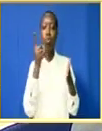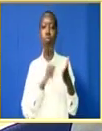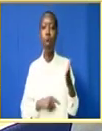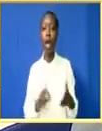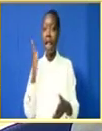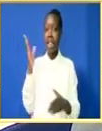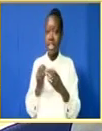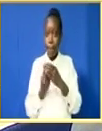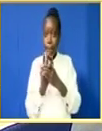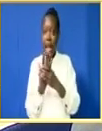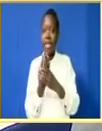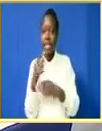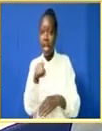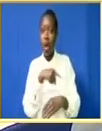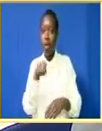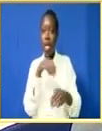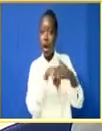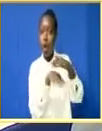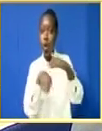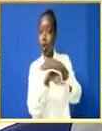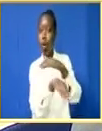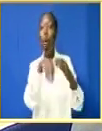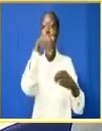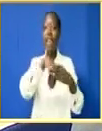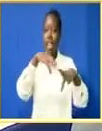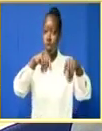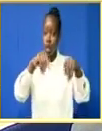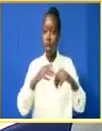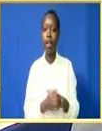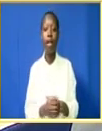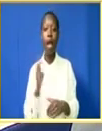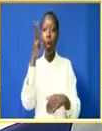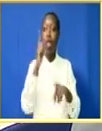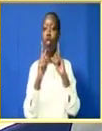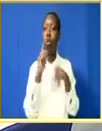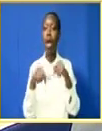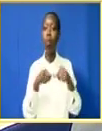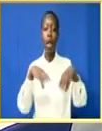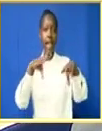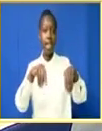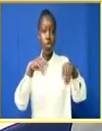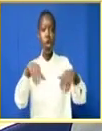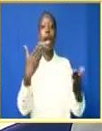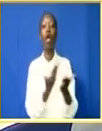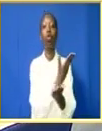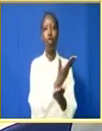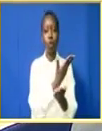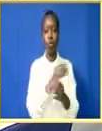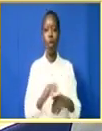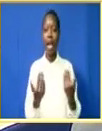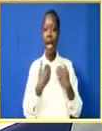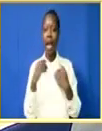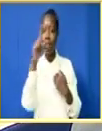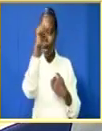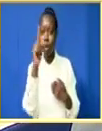plants, we grow them on the soil. Yes. So we're going to talk about the soil erosion. Erosion, yes. Okay. And we have a